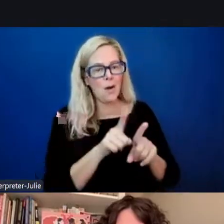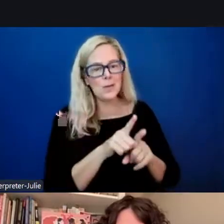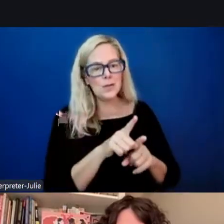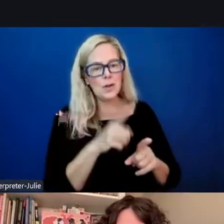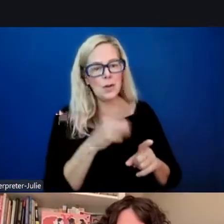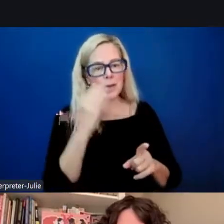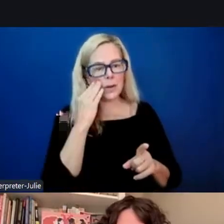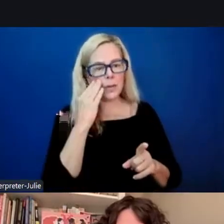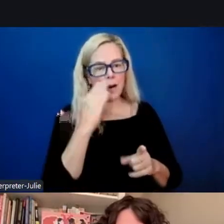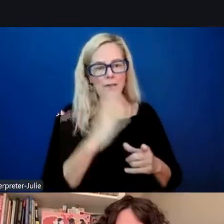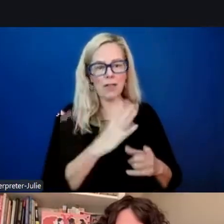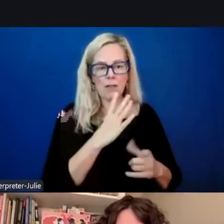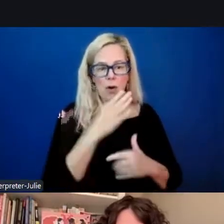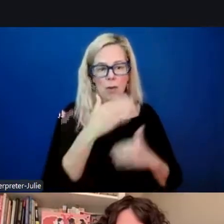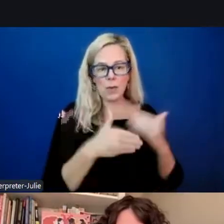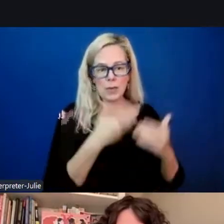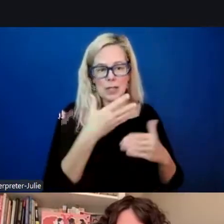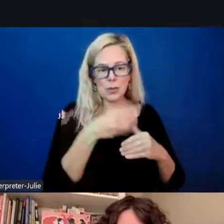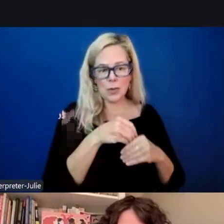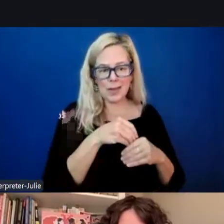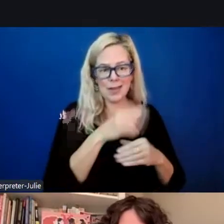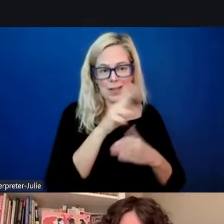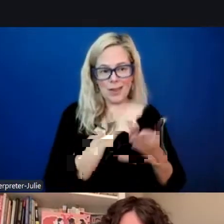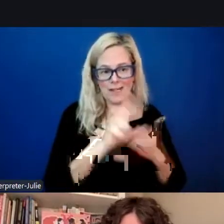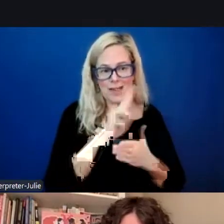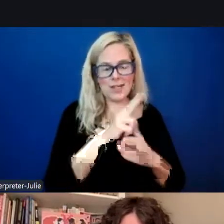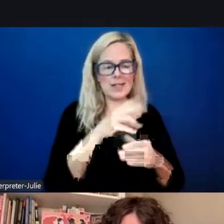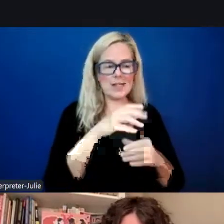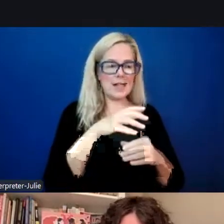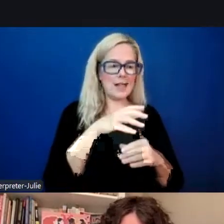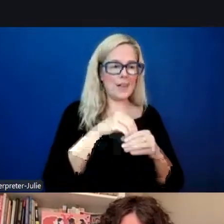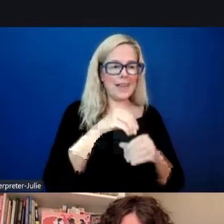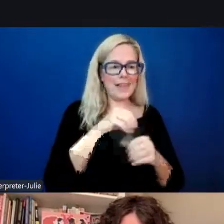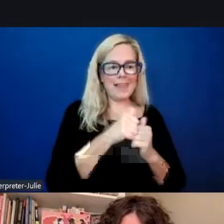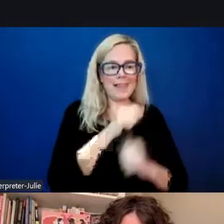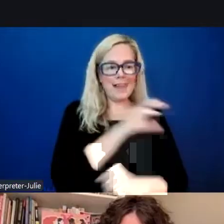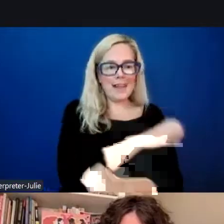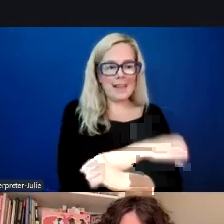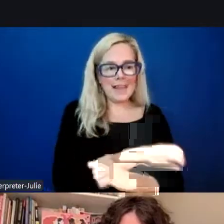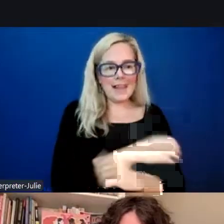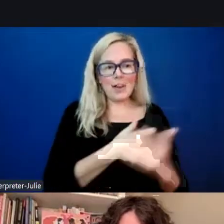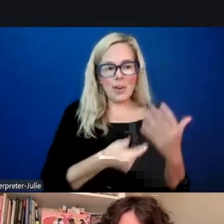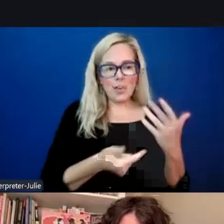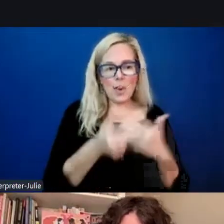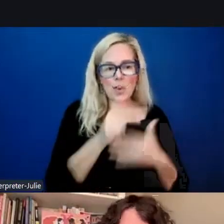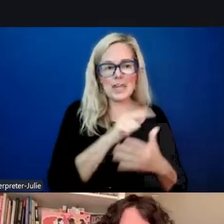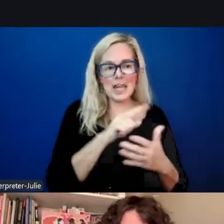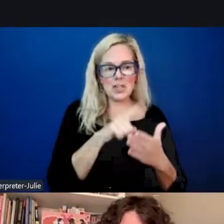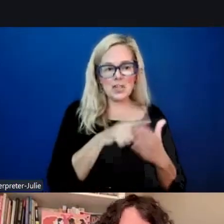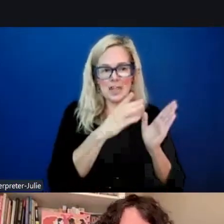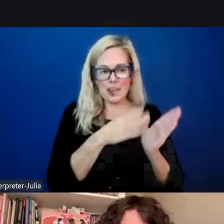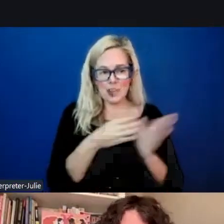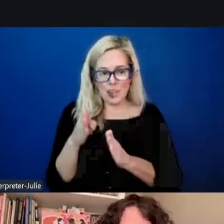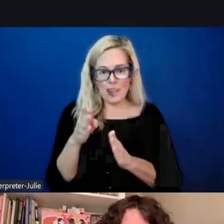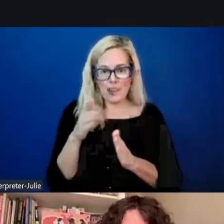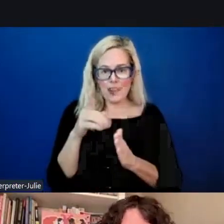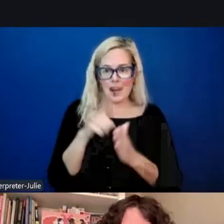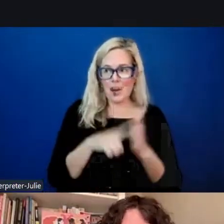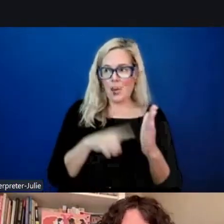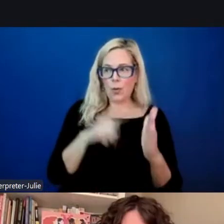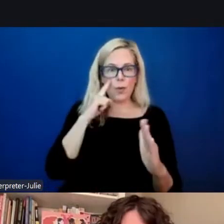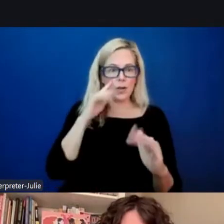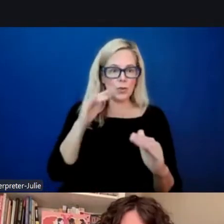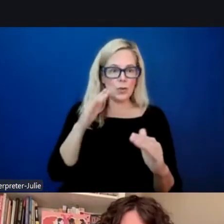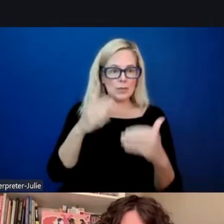university, helping them out in fieldwork or their clinical rotations, preparing for what to expect, but